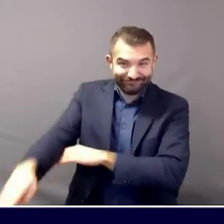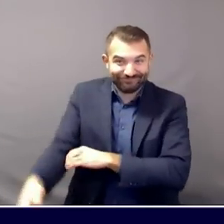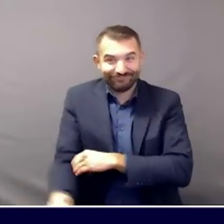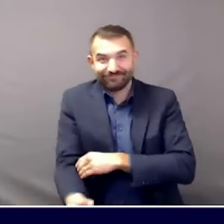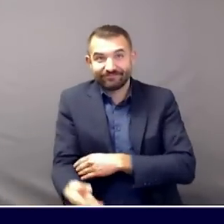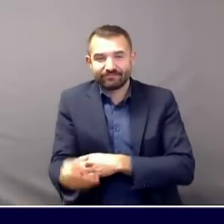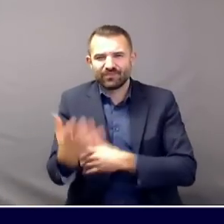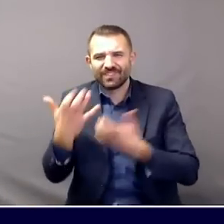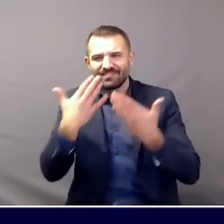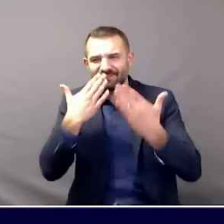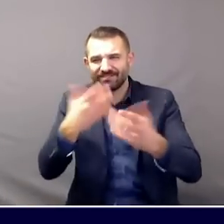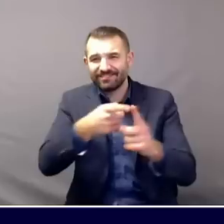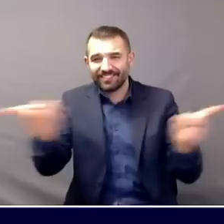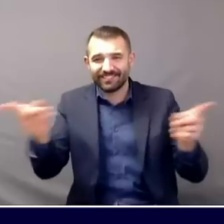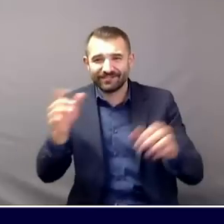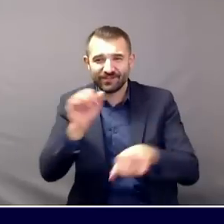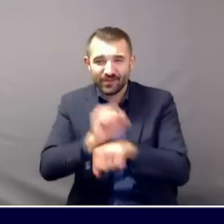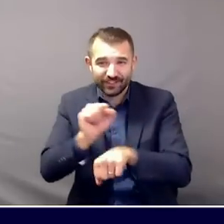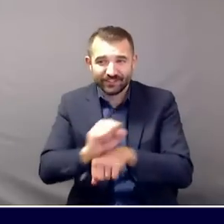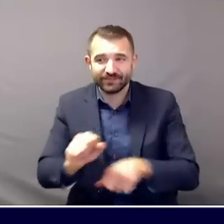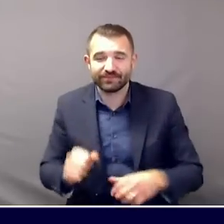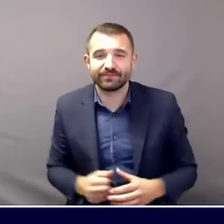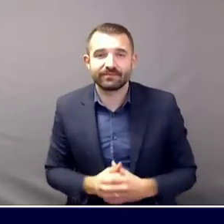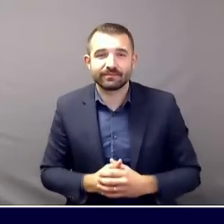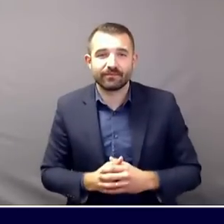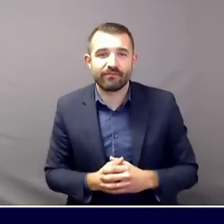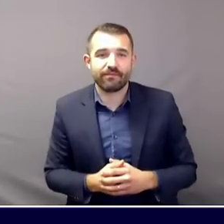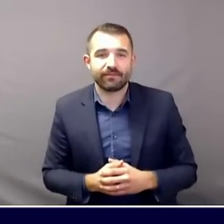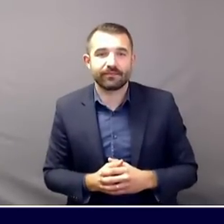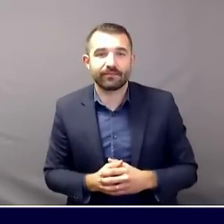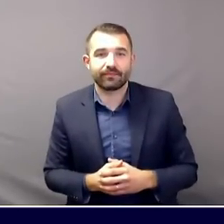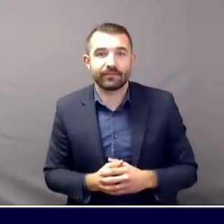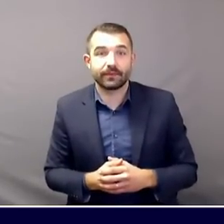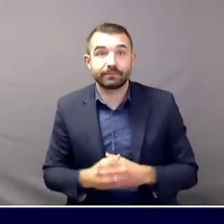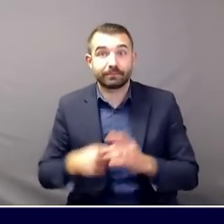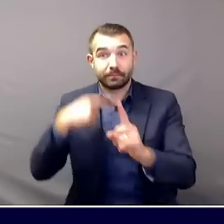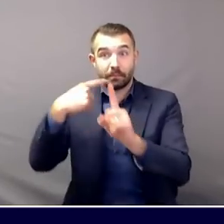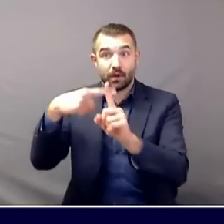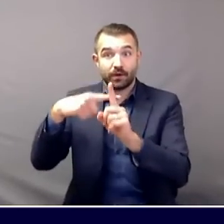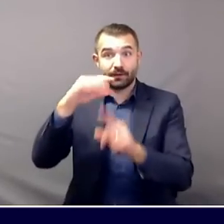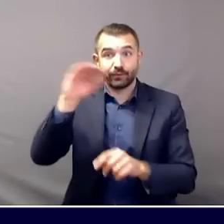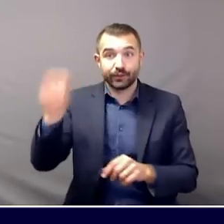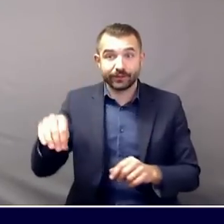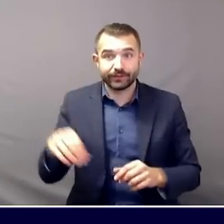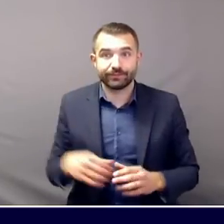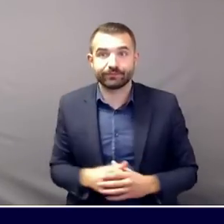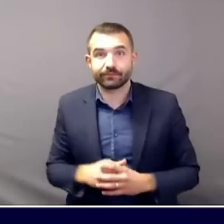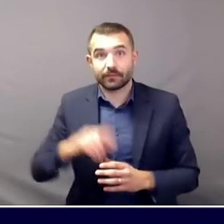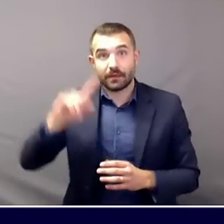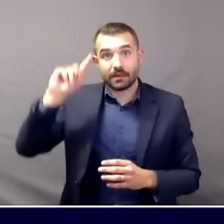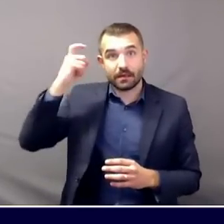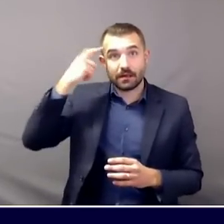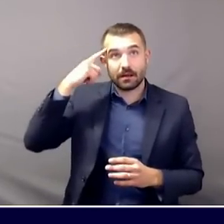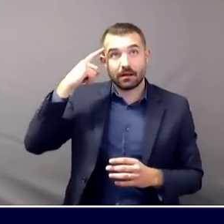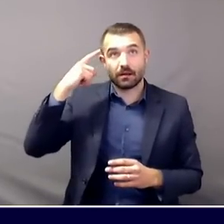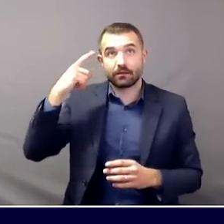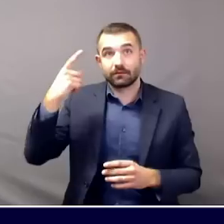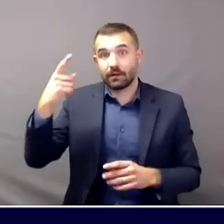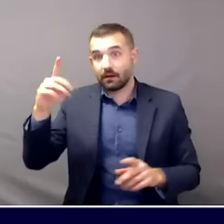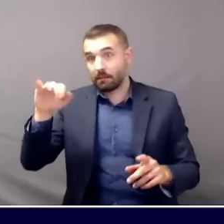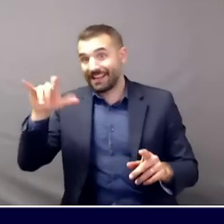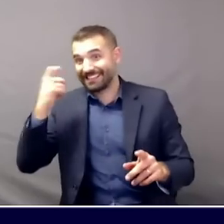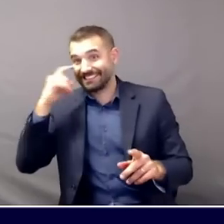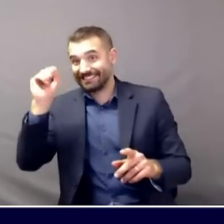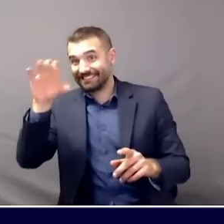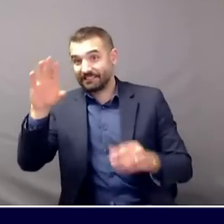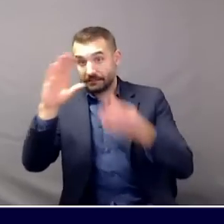Now, here's where we stand. With respect to the positivity rate, as Governor Mills mentioned, our 7-day positivity rate right now